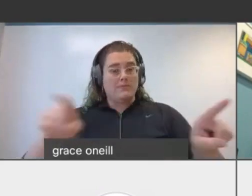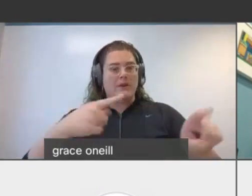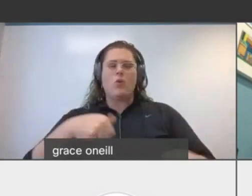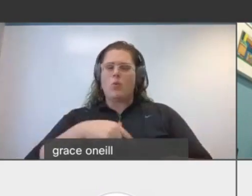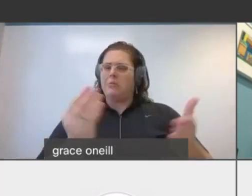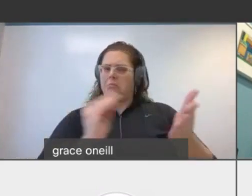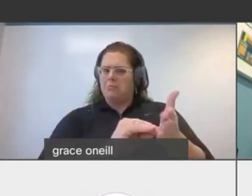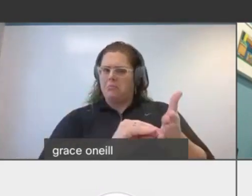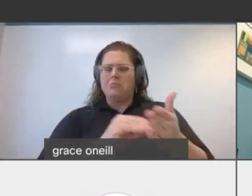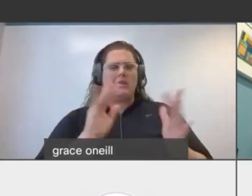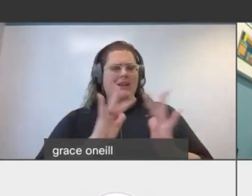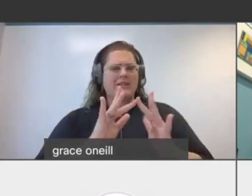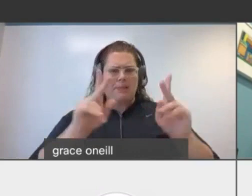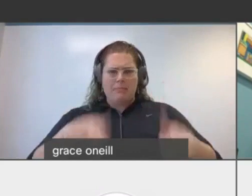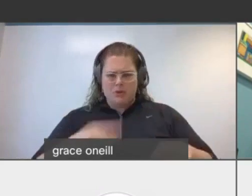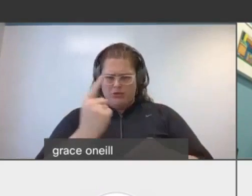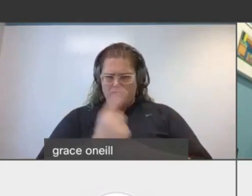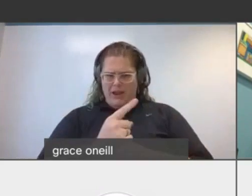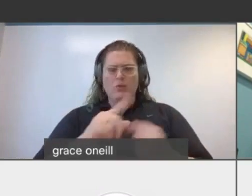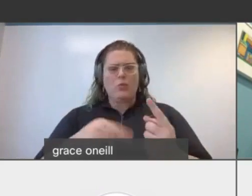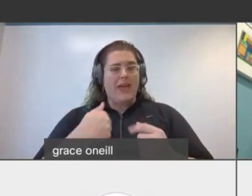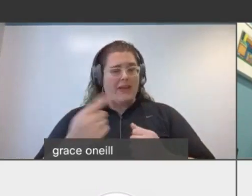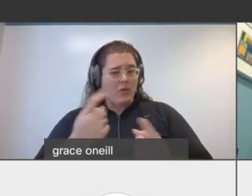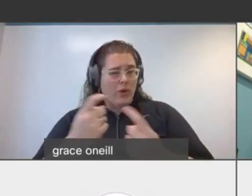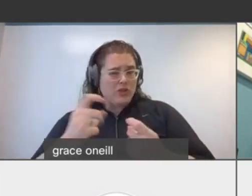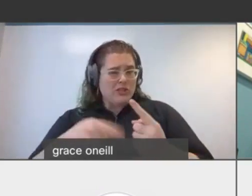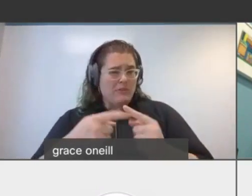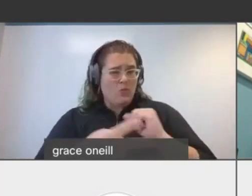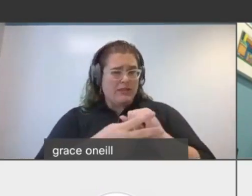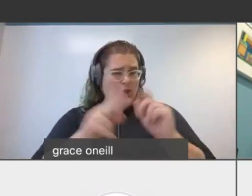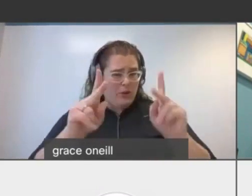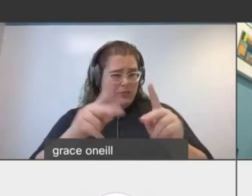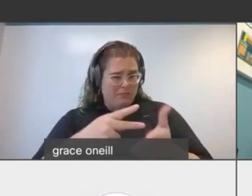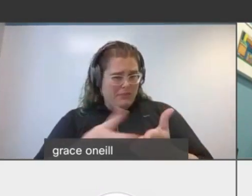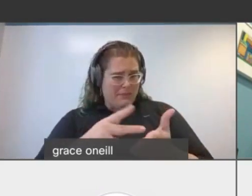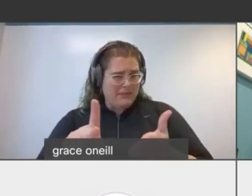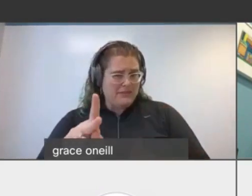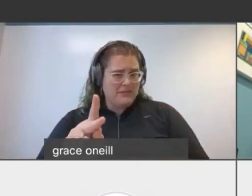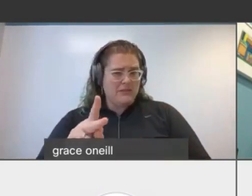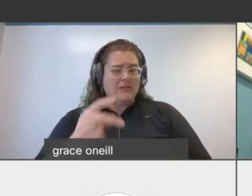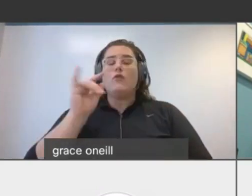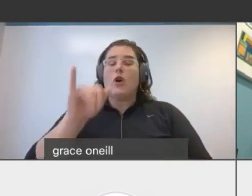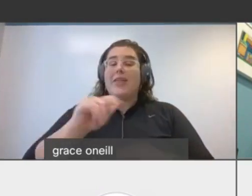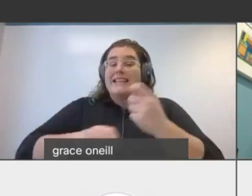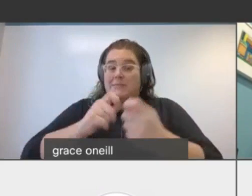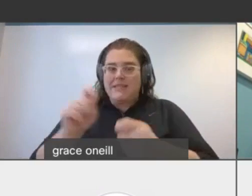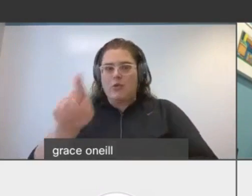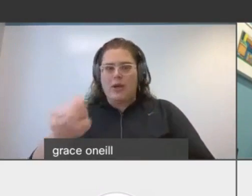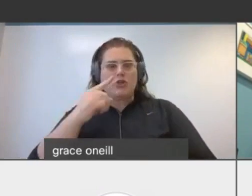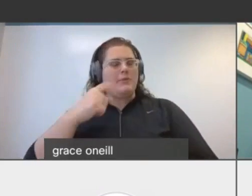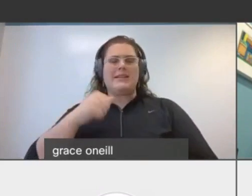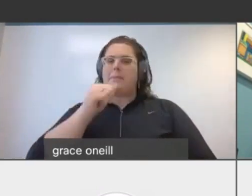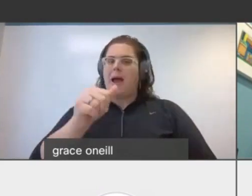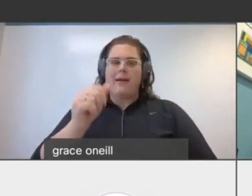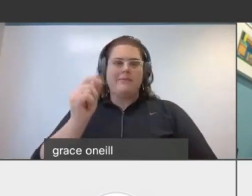they have questions about retainer payments? Because I would just say for that individual question, because fortunately I'm not hearing that a